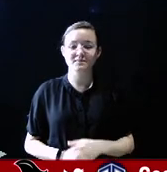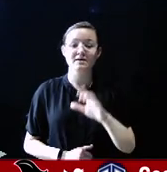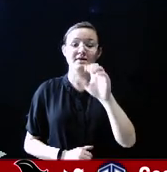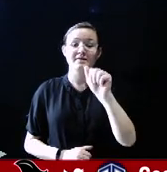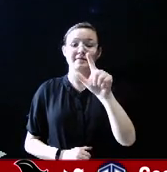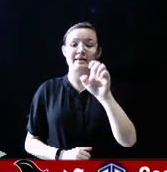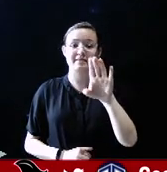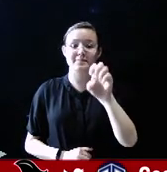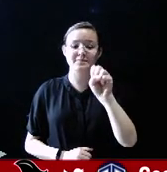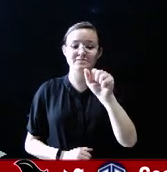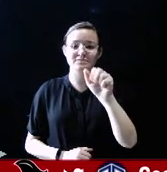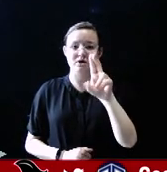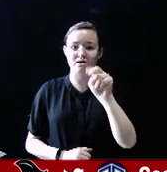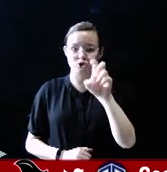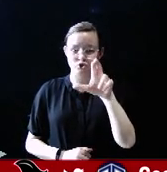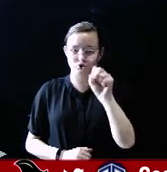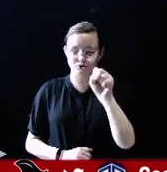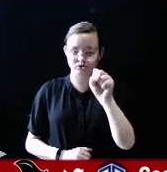Caleb Saunders.